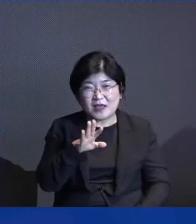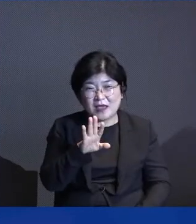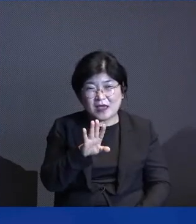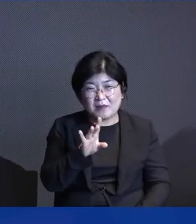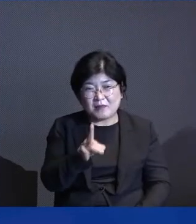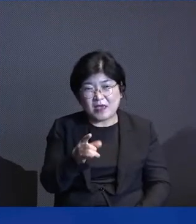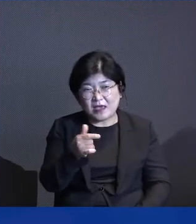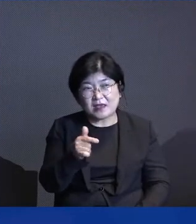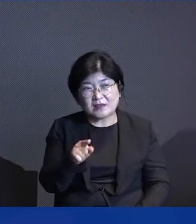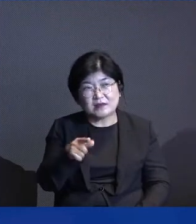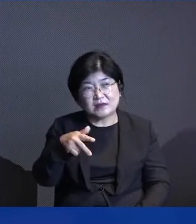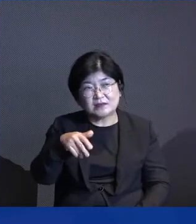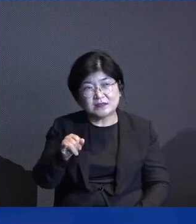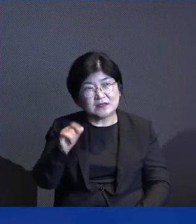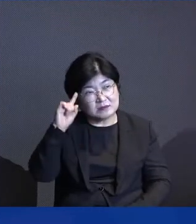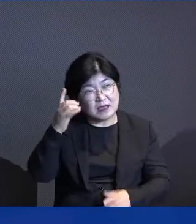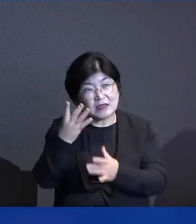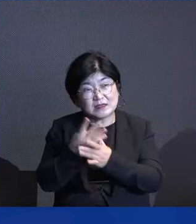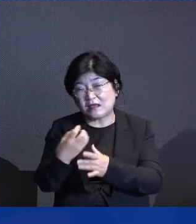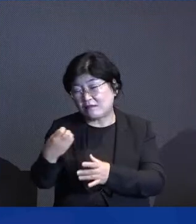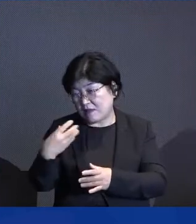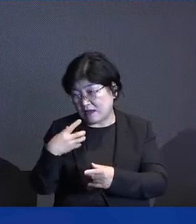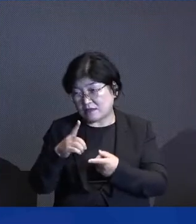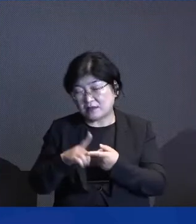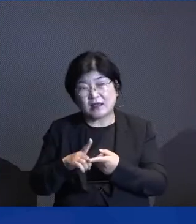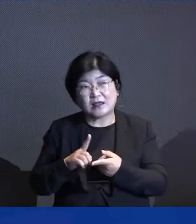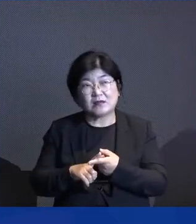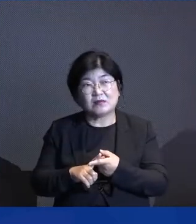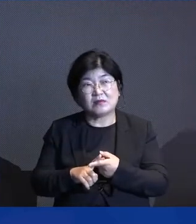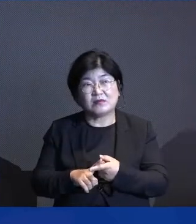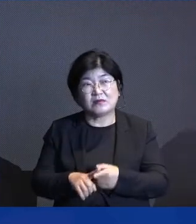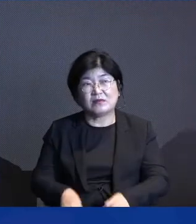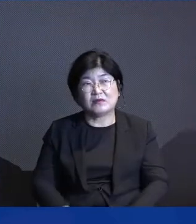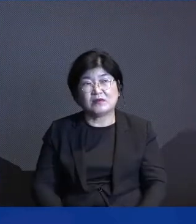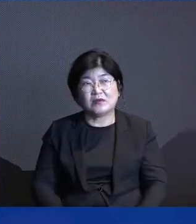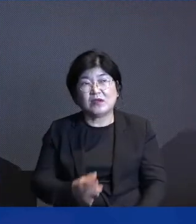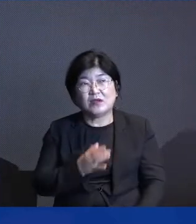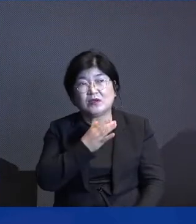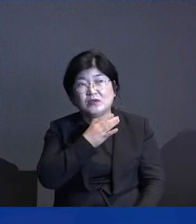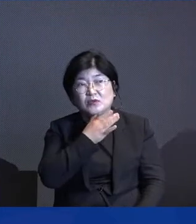to care with consent,